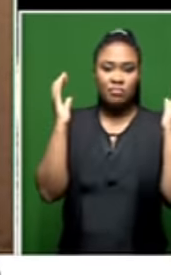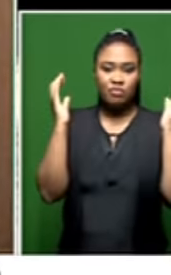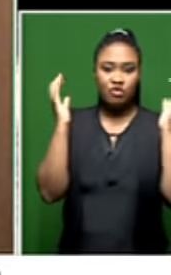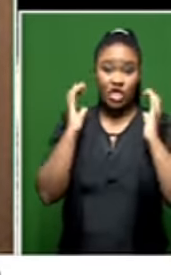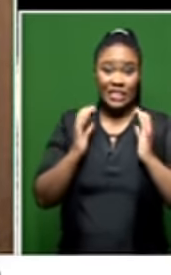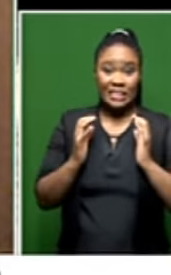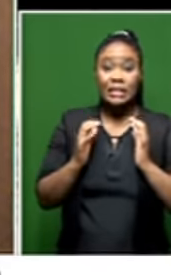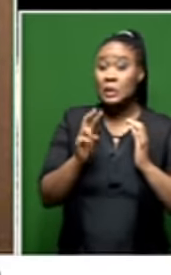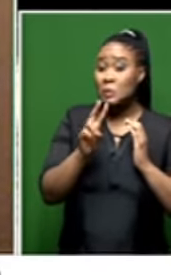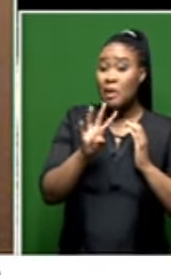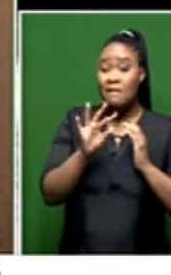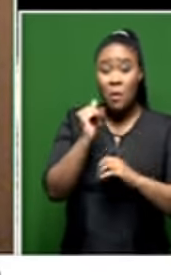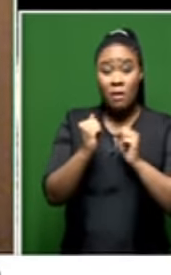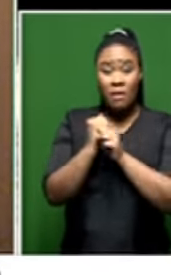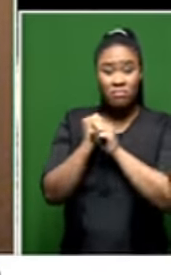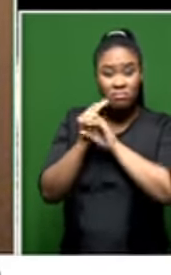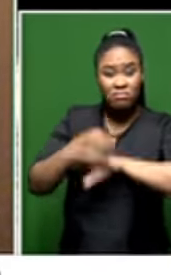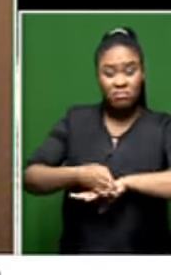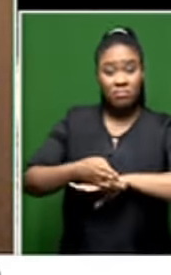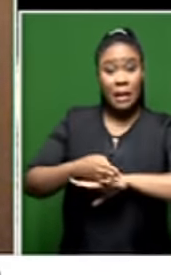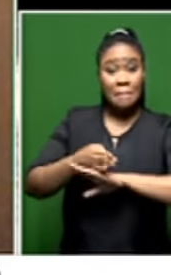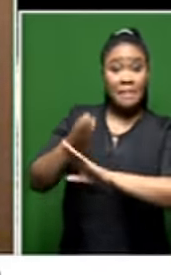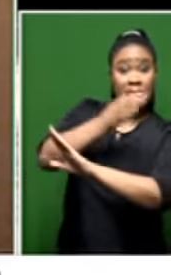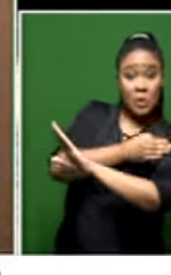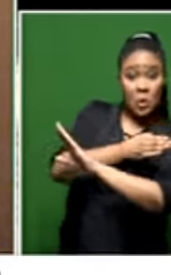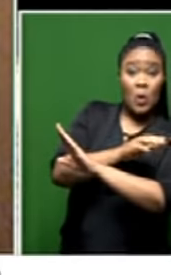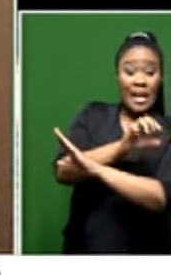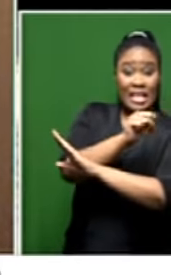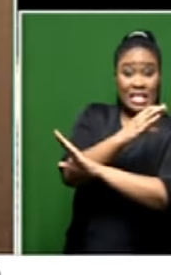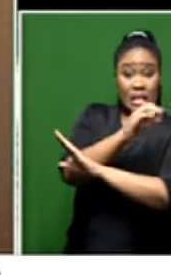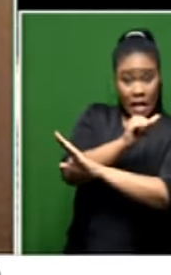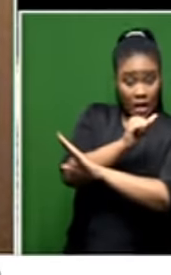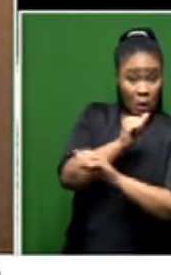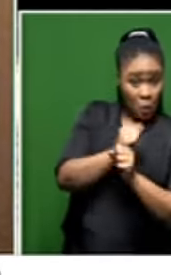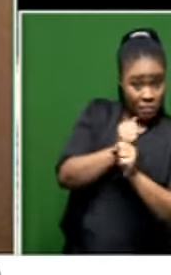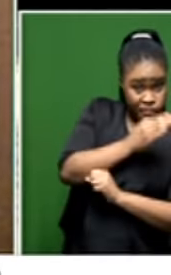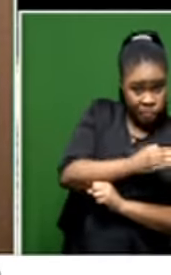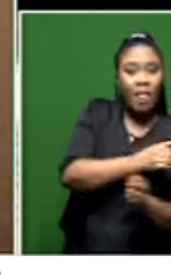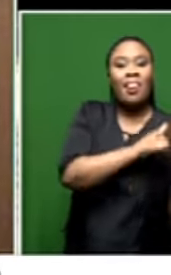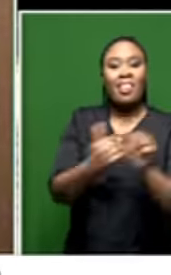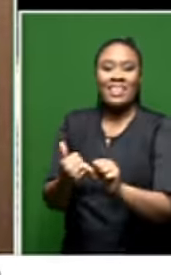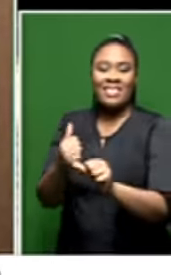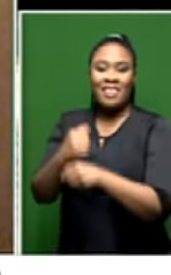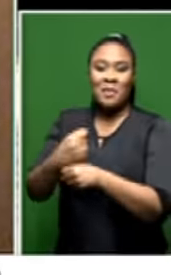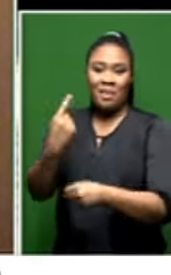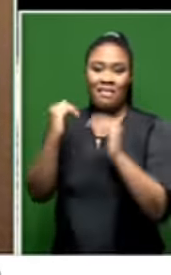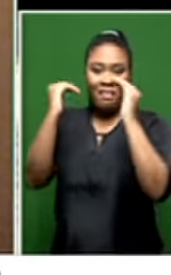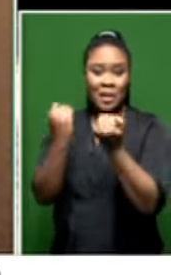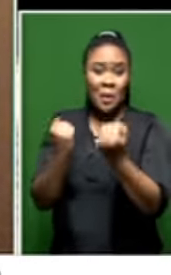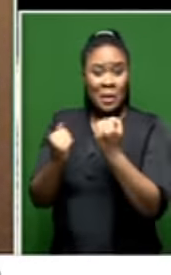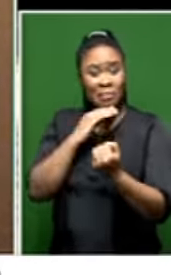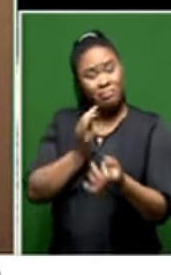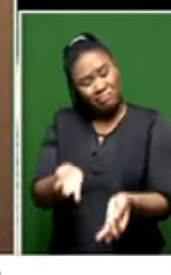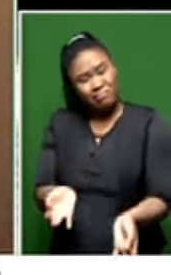for 24 years as a judge from the SCA before coming to the Gauteng High Court. He must be also a very strong contender. I mean, we've got